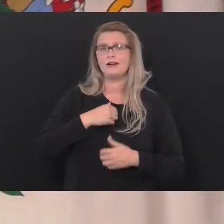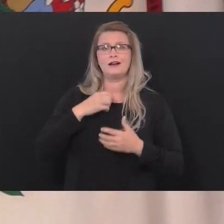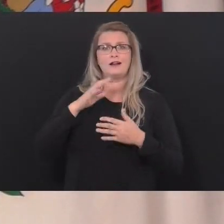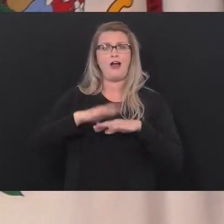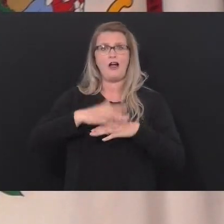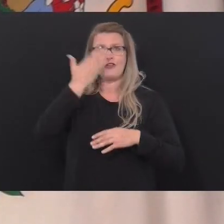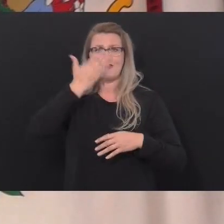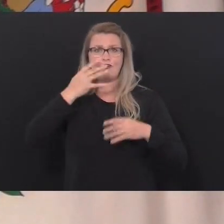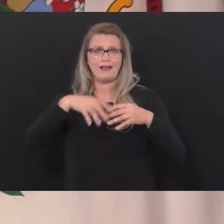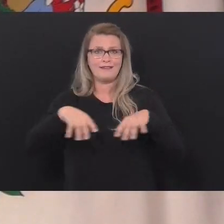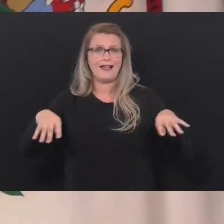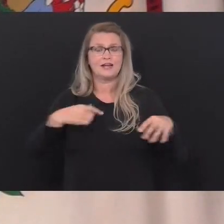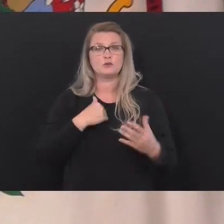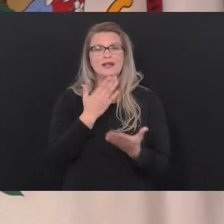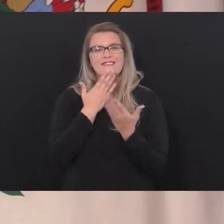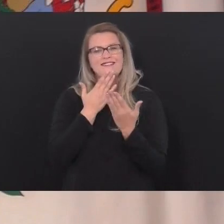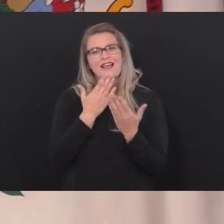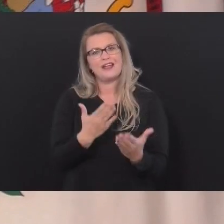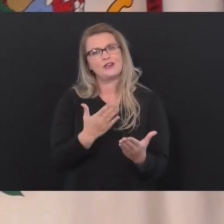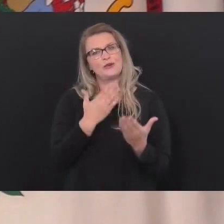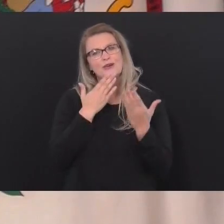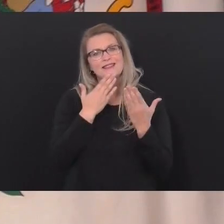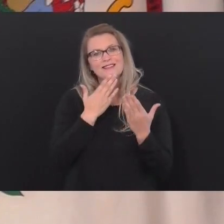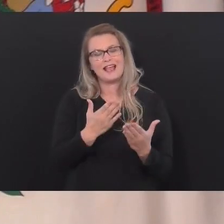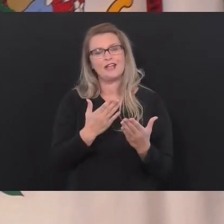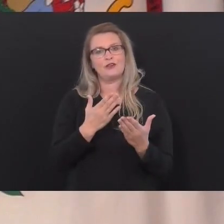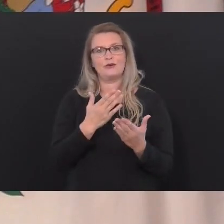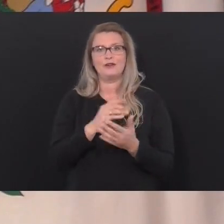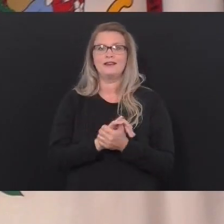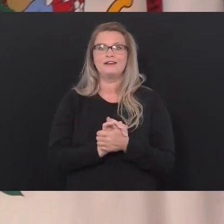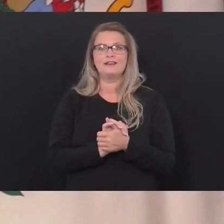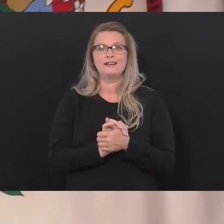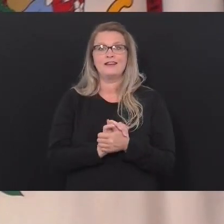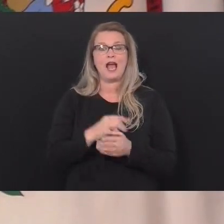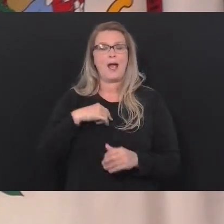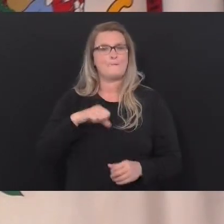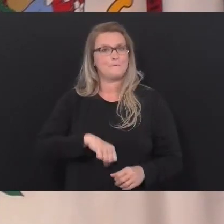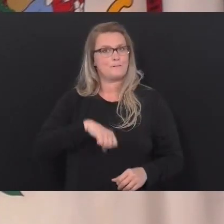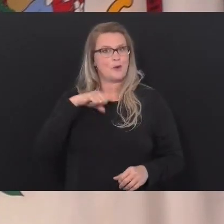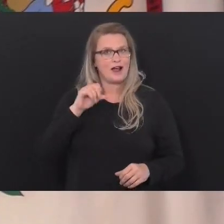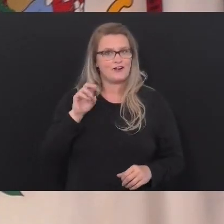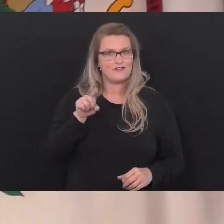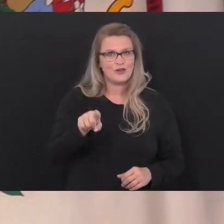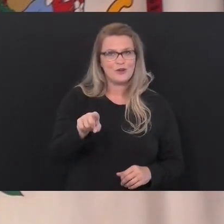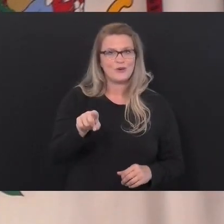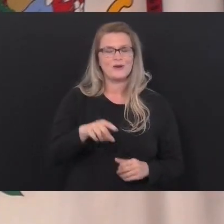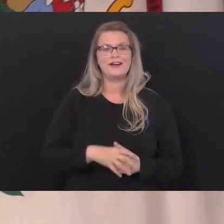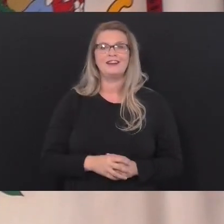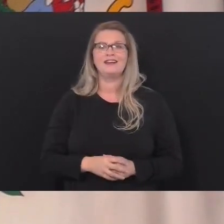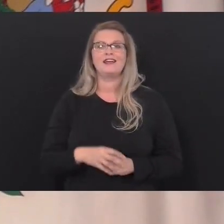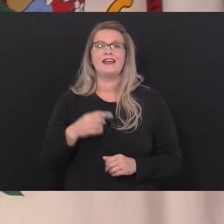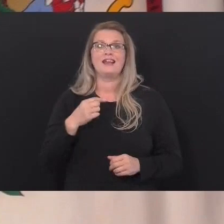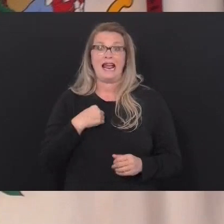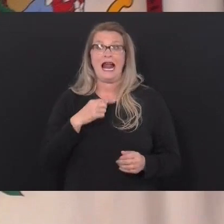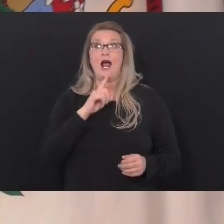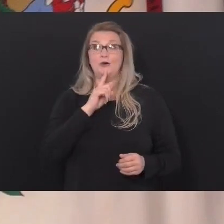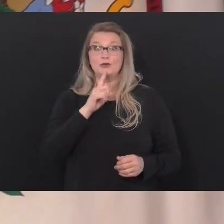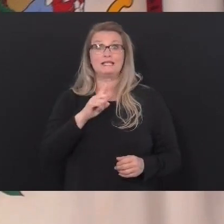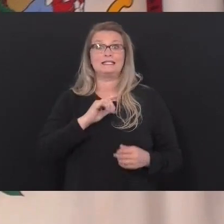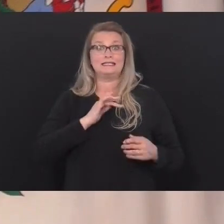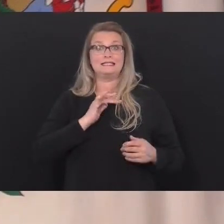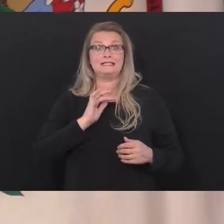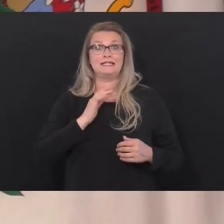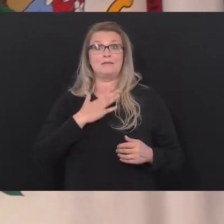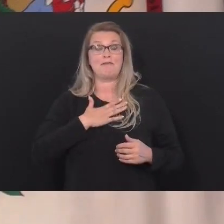front lines, we thank you. We thank you in every way. I am proud of you beyond belief, and I mean it just from the bottom of